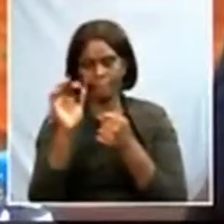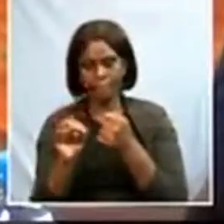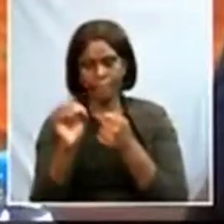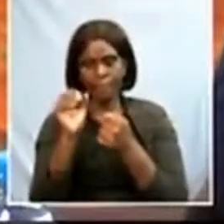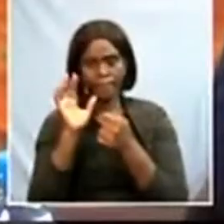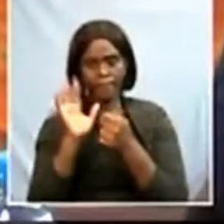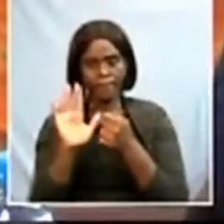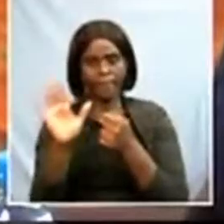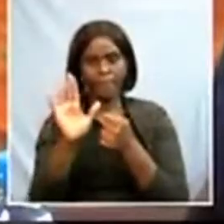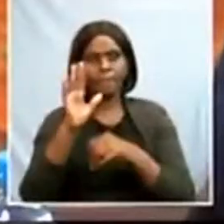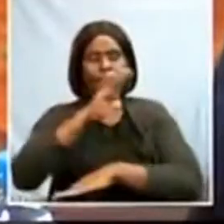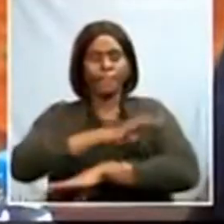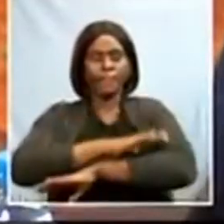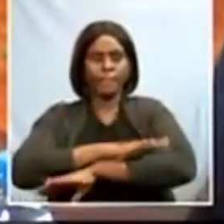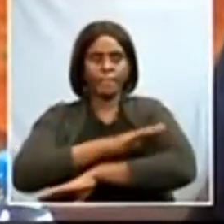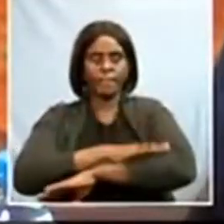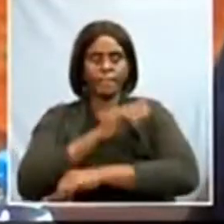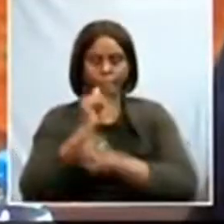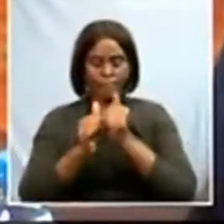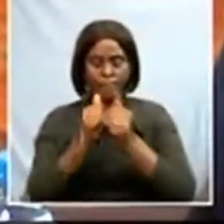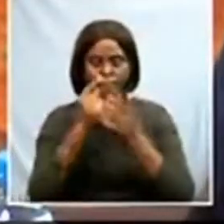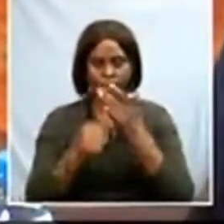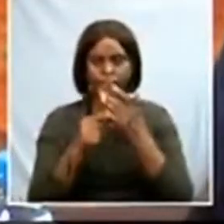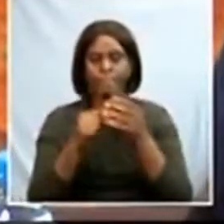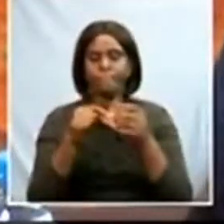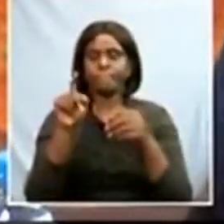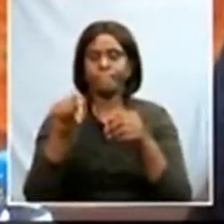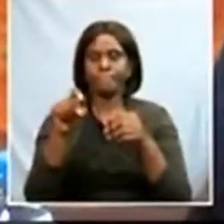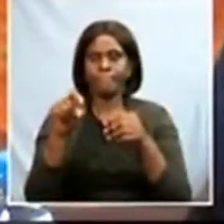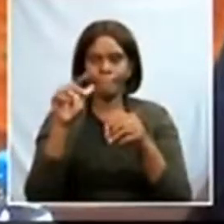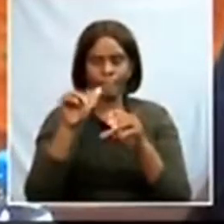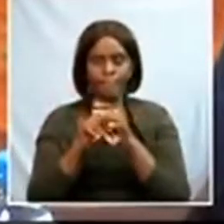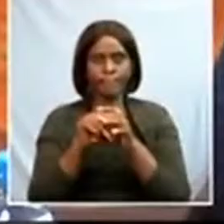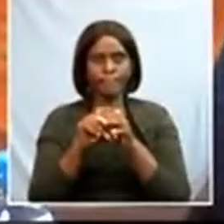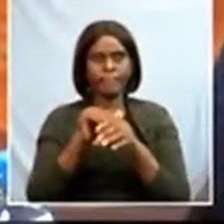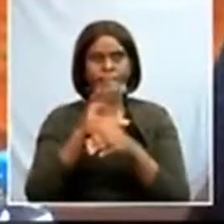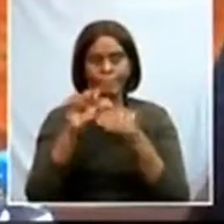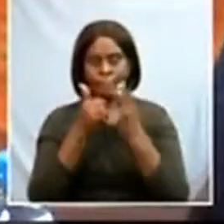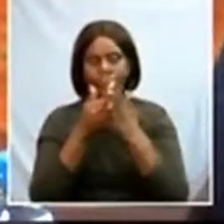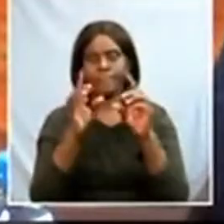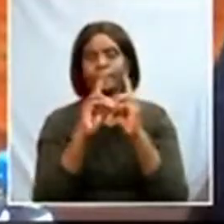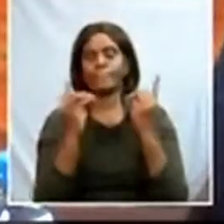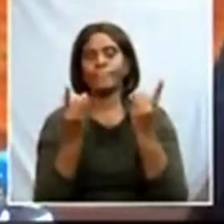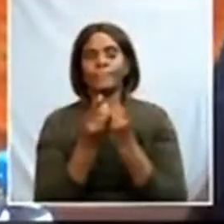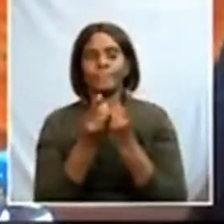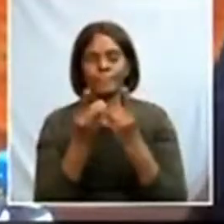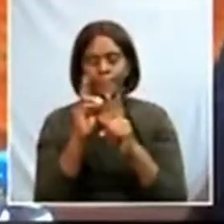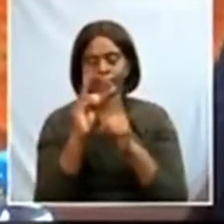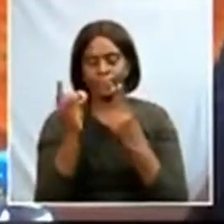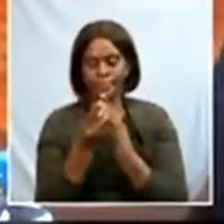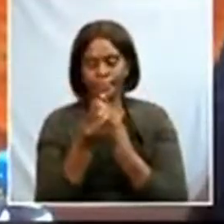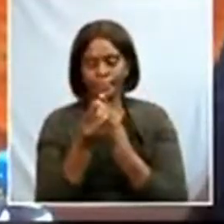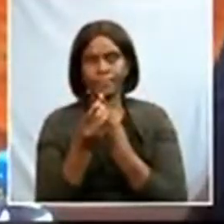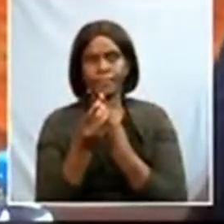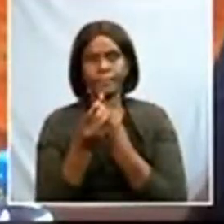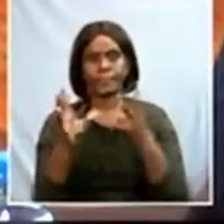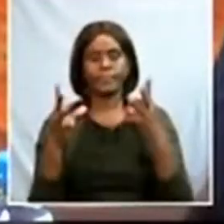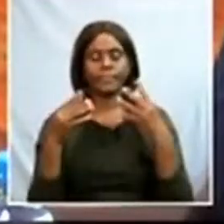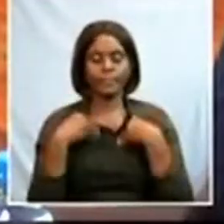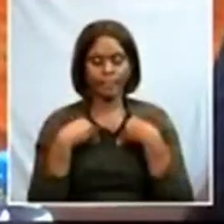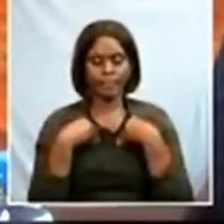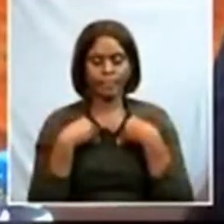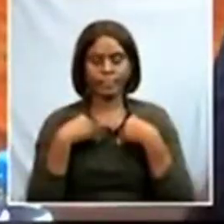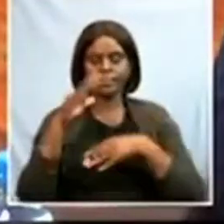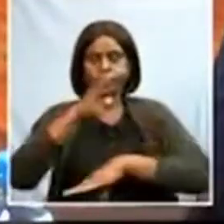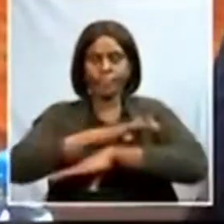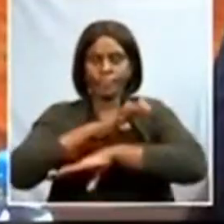the desks that were required in the entire district. The acknowledgement of